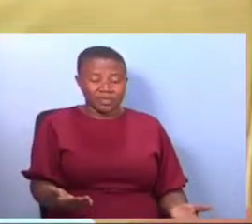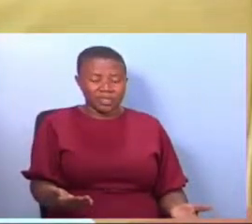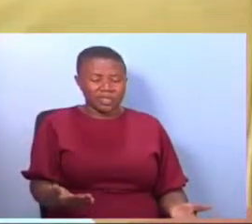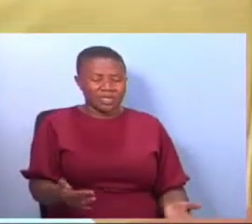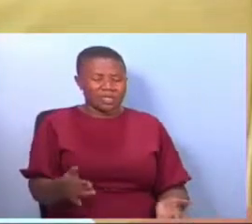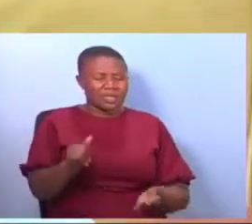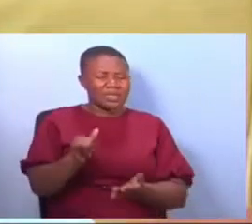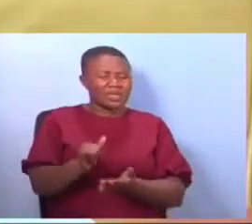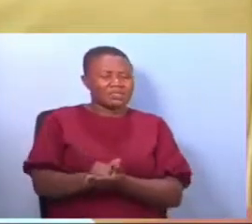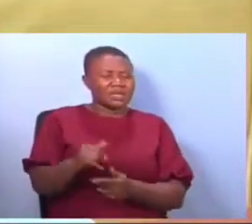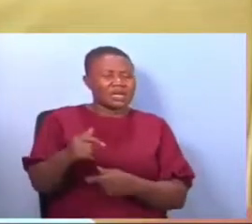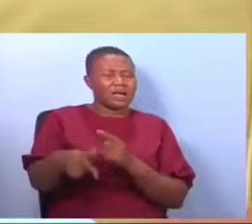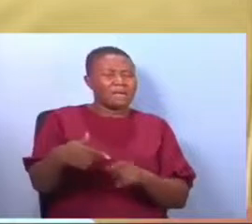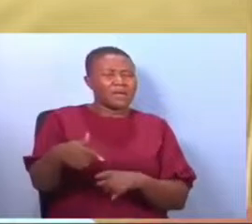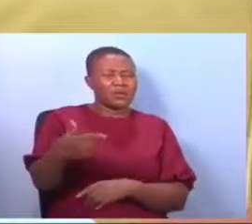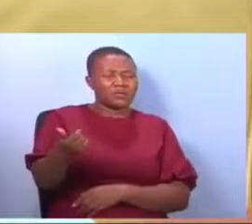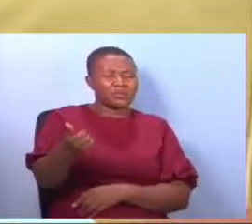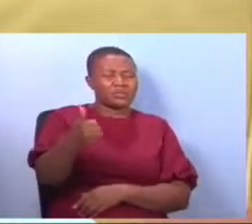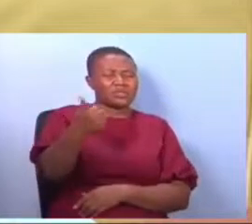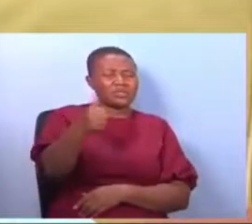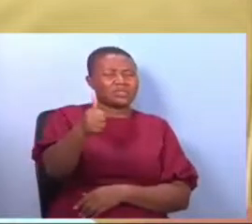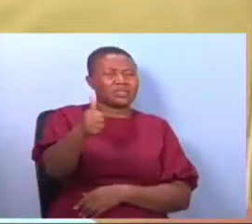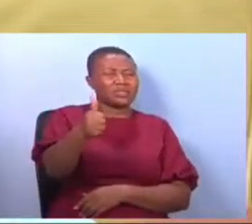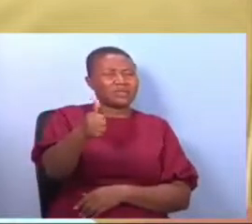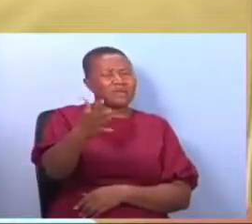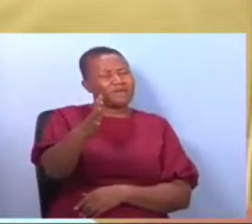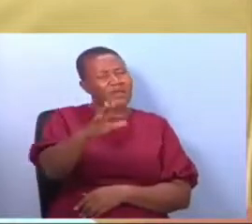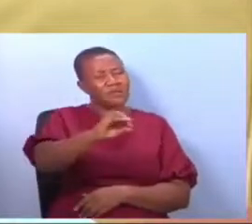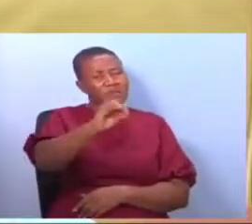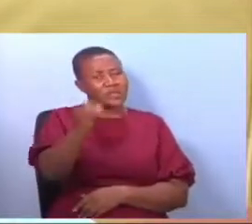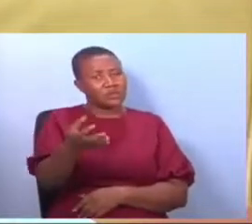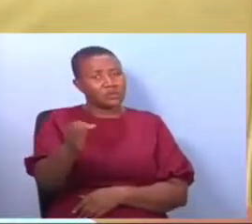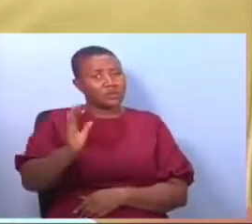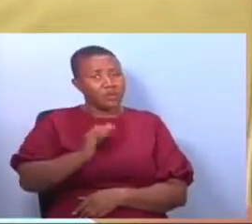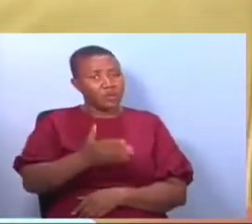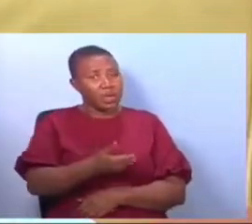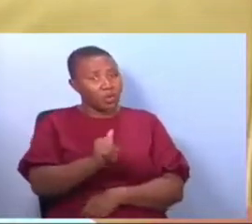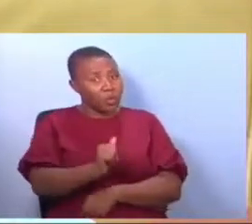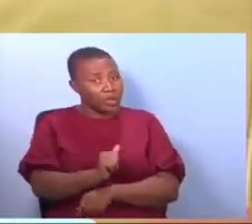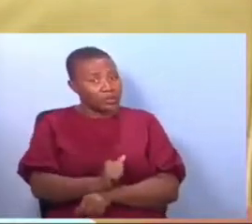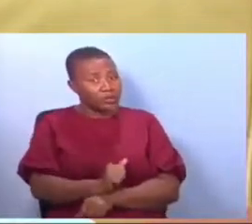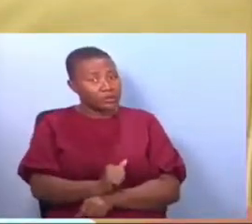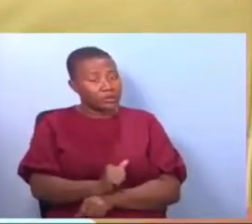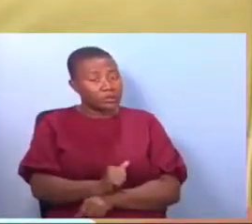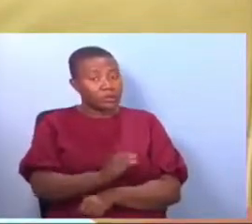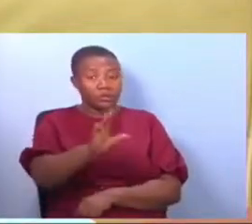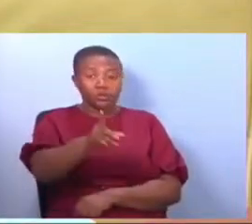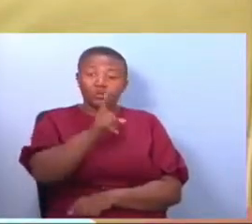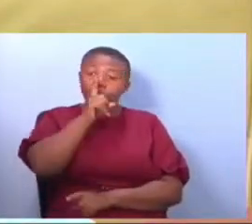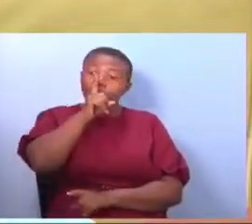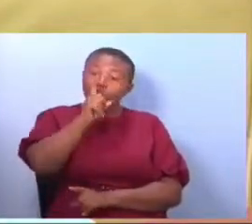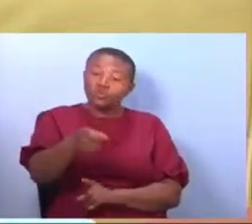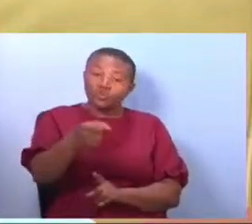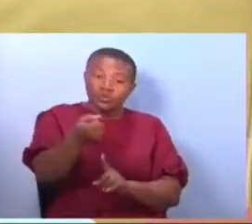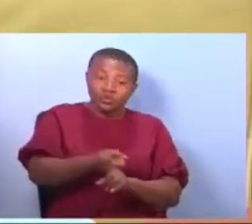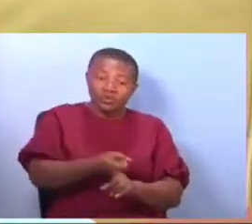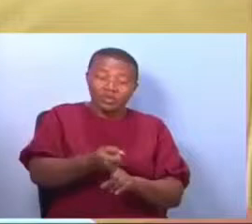5%, or let me say less than 10% of our work. Your real advocacy is at the committee